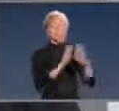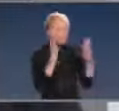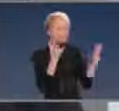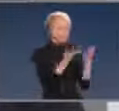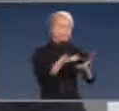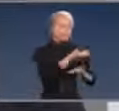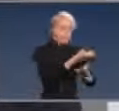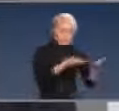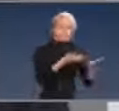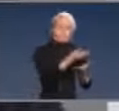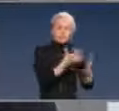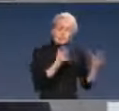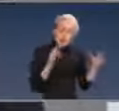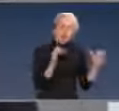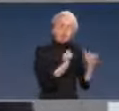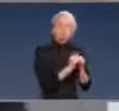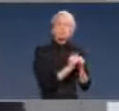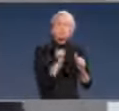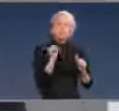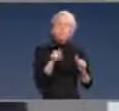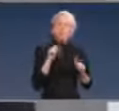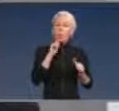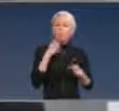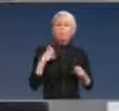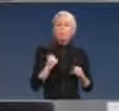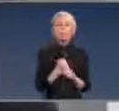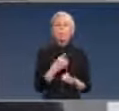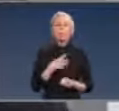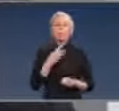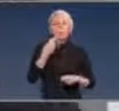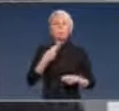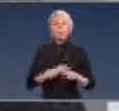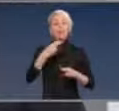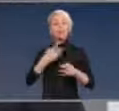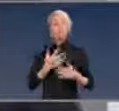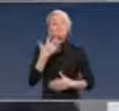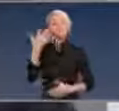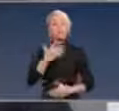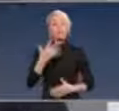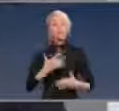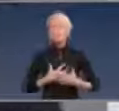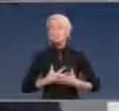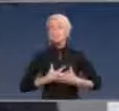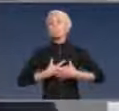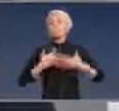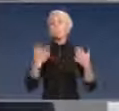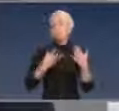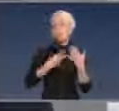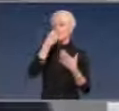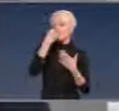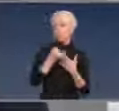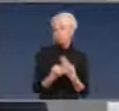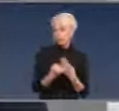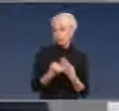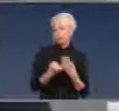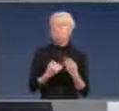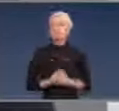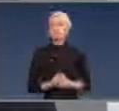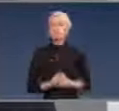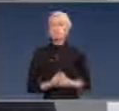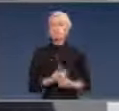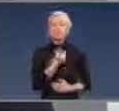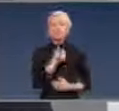agreed to fast-track processes for those 15 major projects I spoke to some weeks ago. There's some 66,000